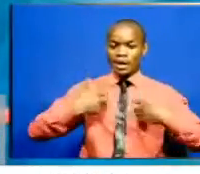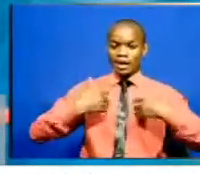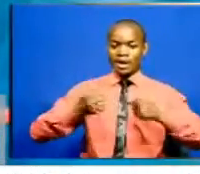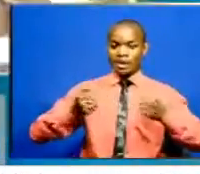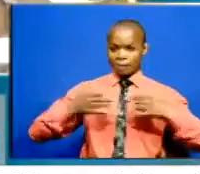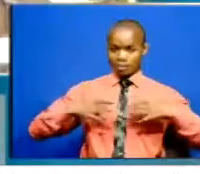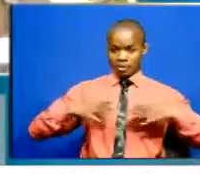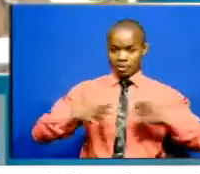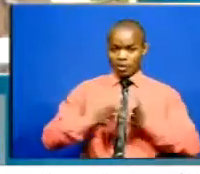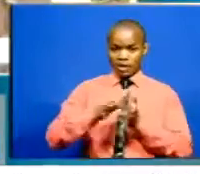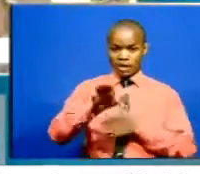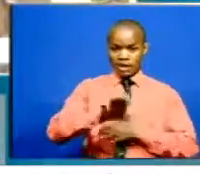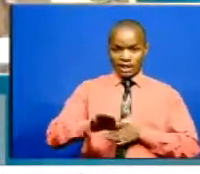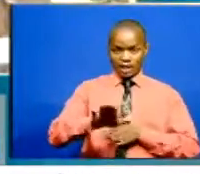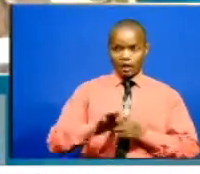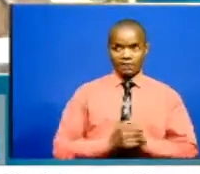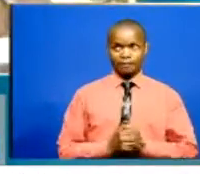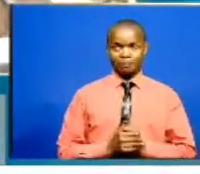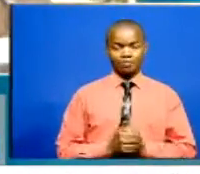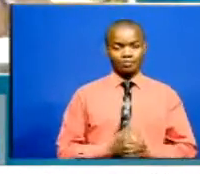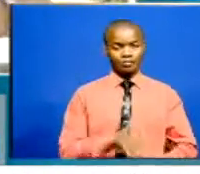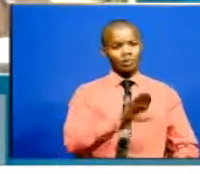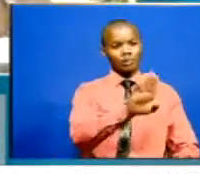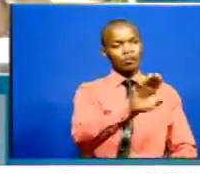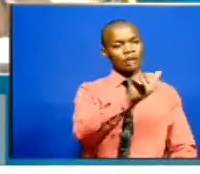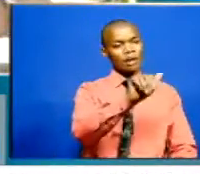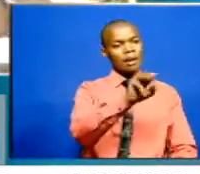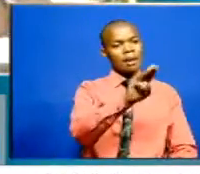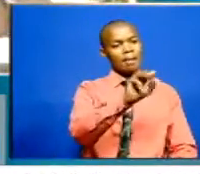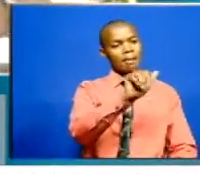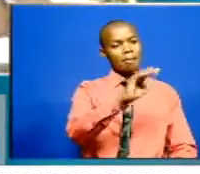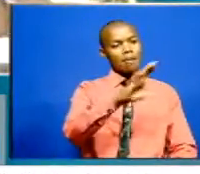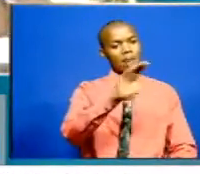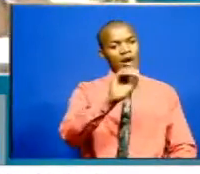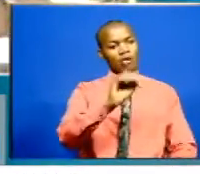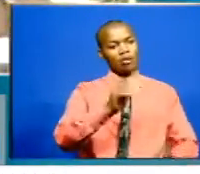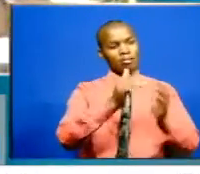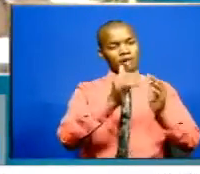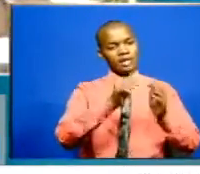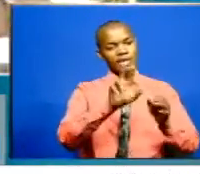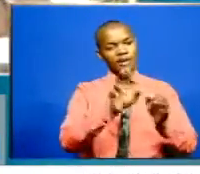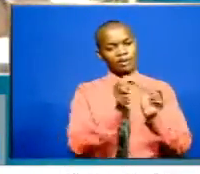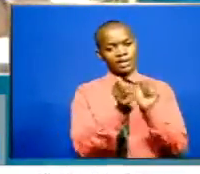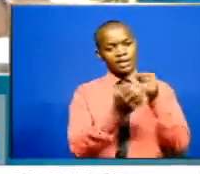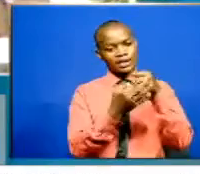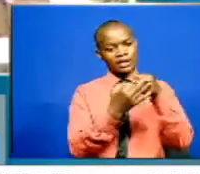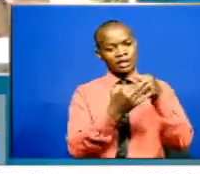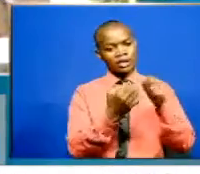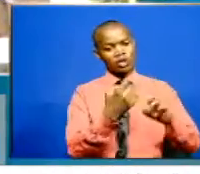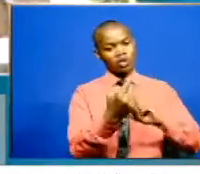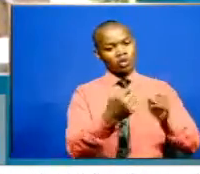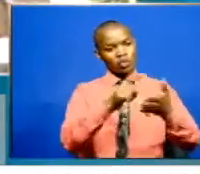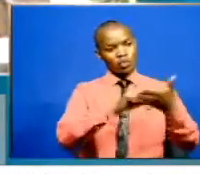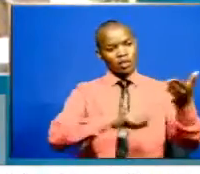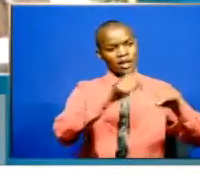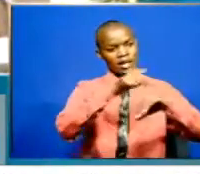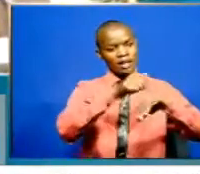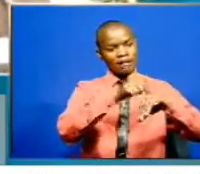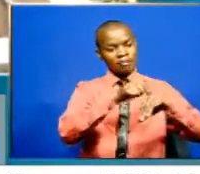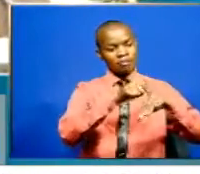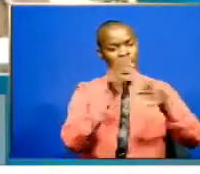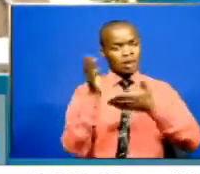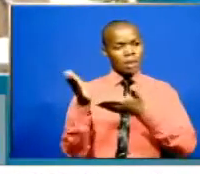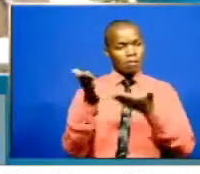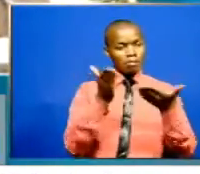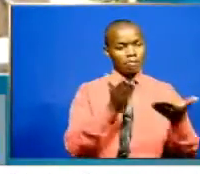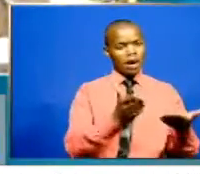And still on the Bamako Convention of 2018, mm, it was about talking about dumping of hazardous waste in Africa. Mm. That